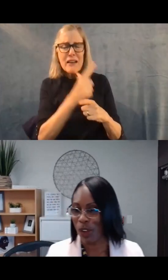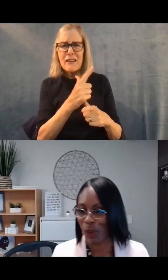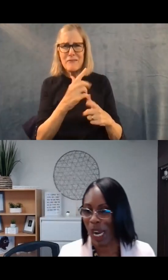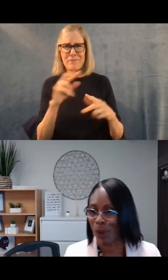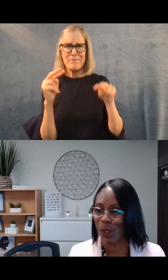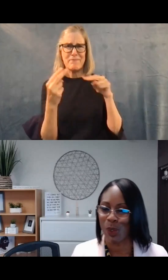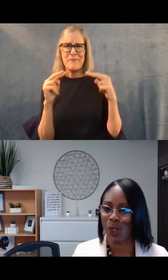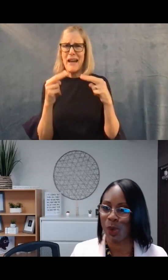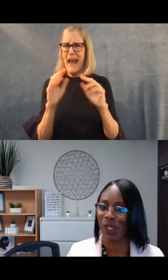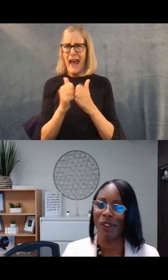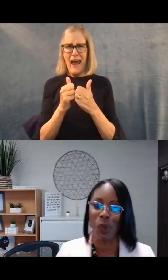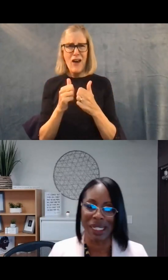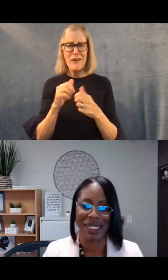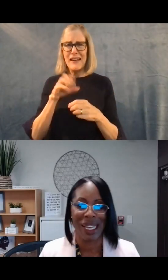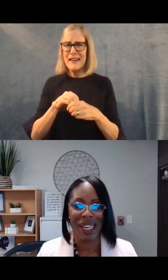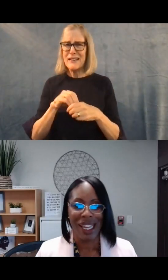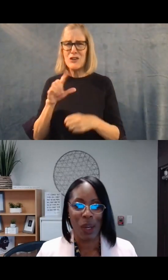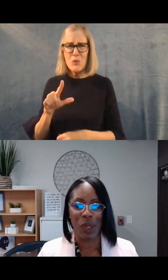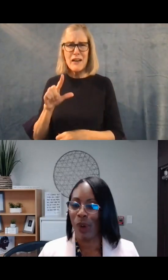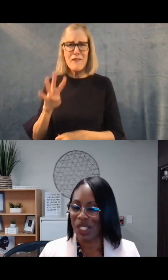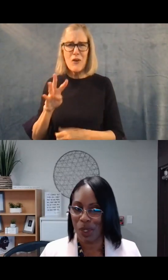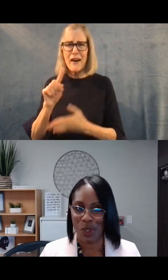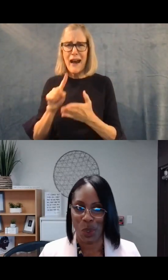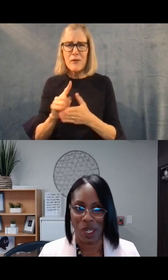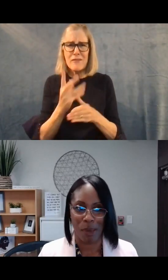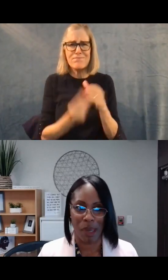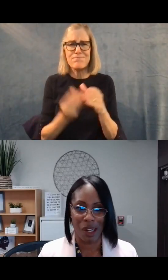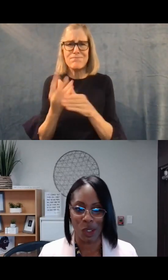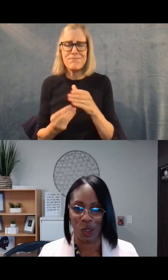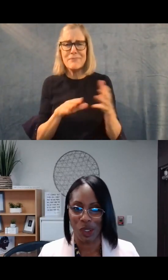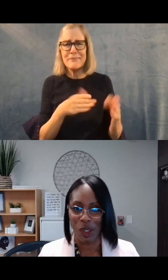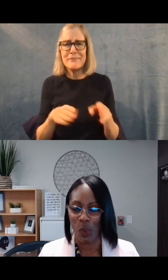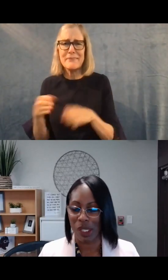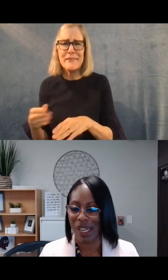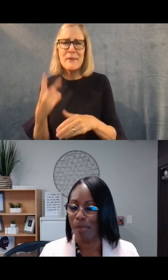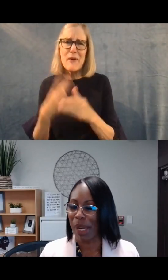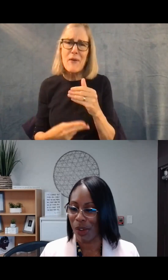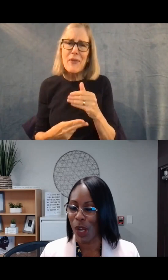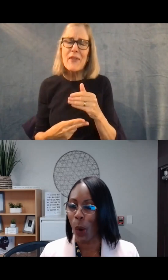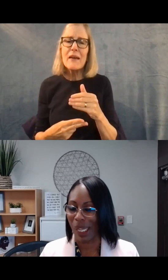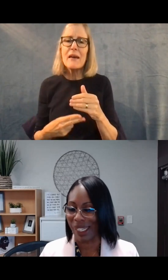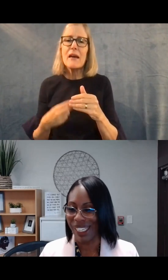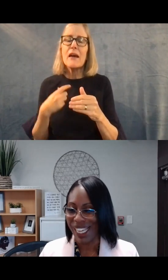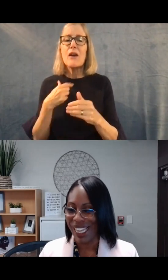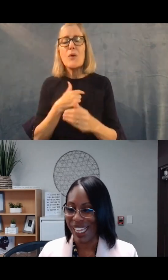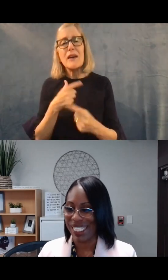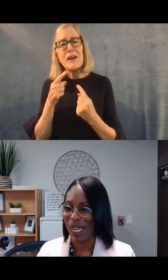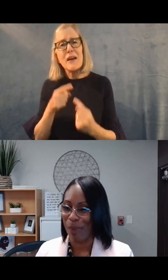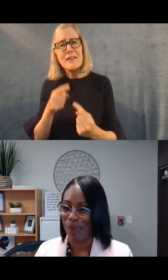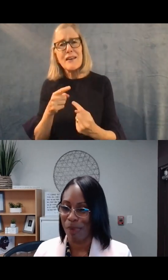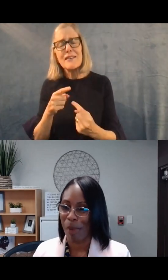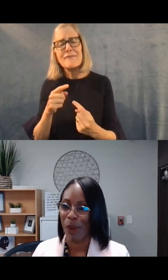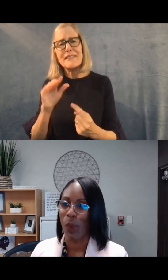within 24 hours you lose two loved ones? And we've wrestled with the story that my uncle could not bear knowing